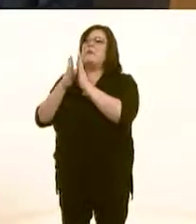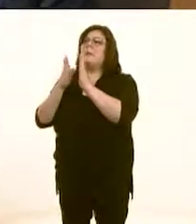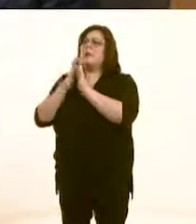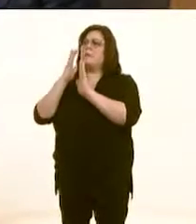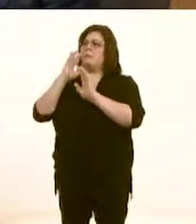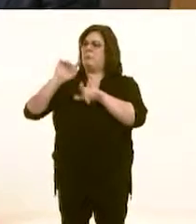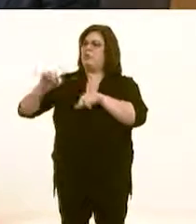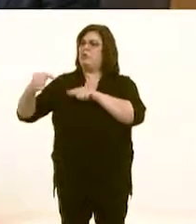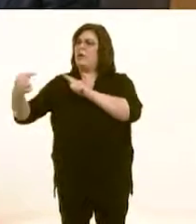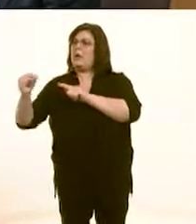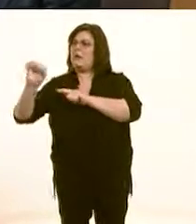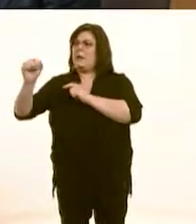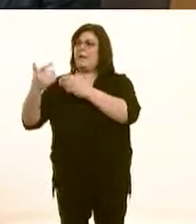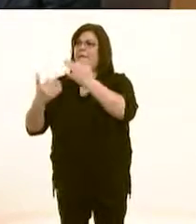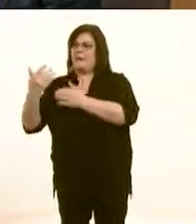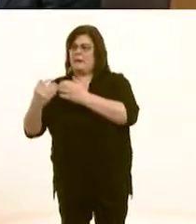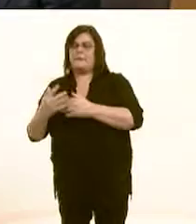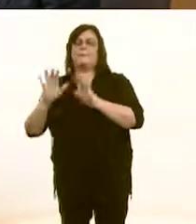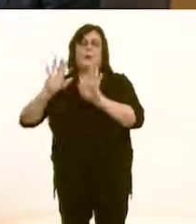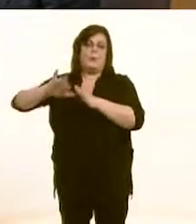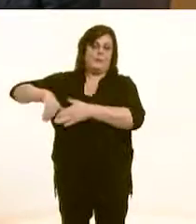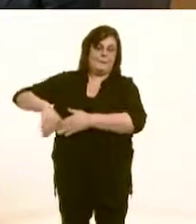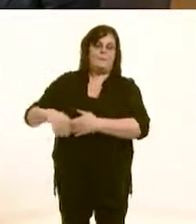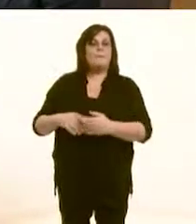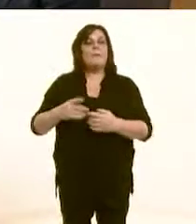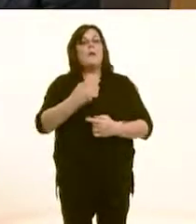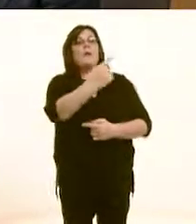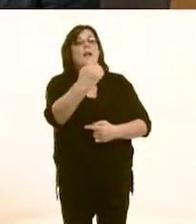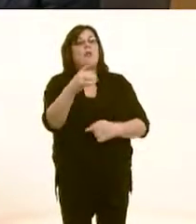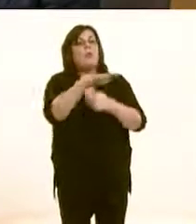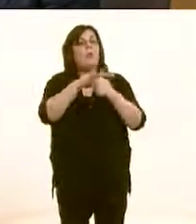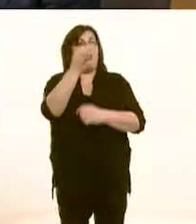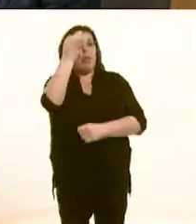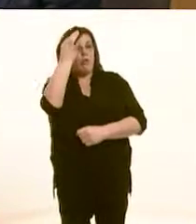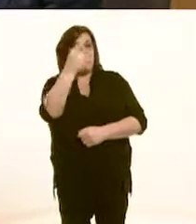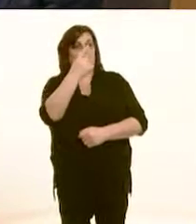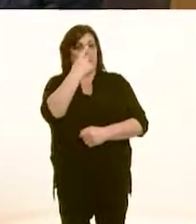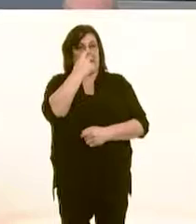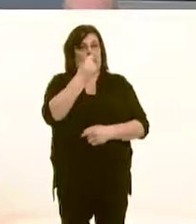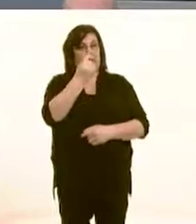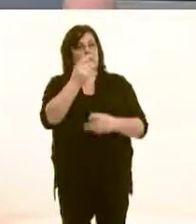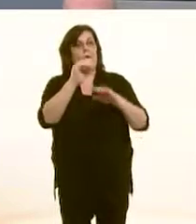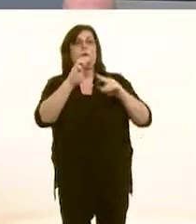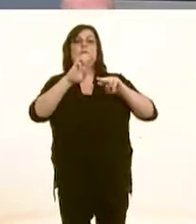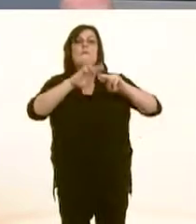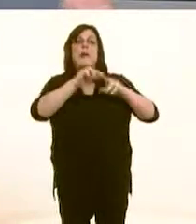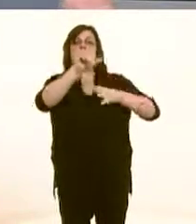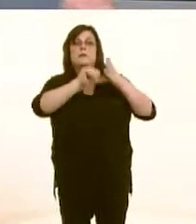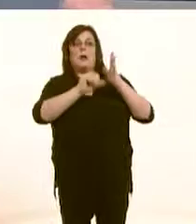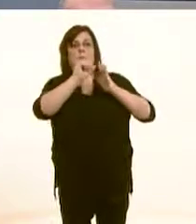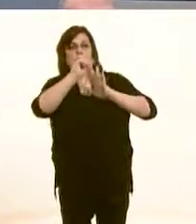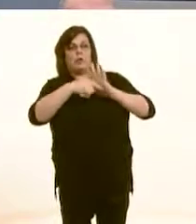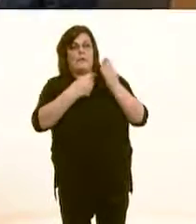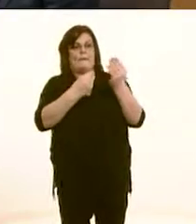where his figures were coming from. There we are. Well, each local authority is able to apply a degree of flexibility within the Flying Start programme by offering support